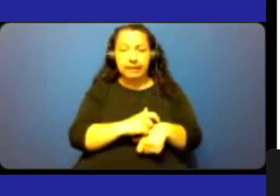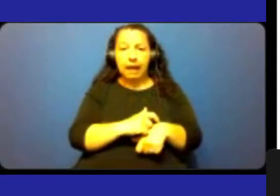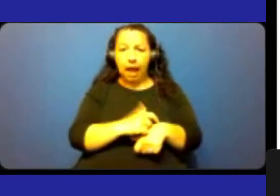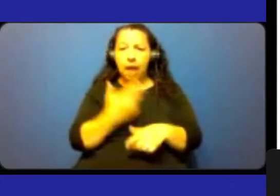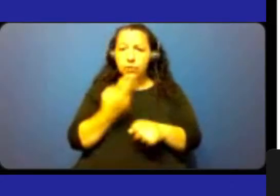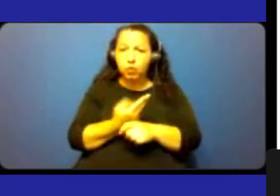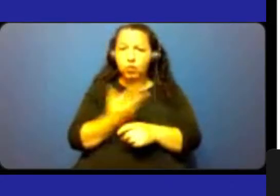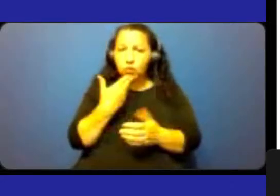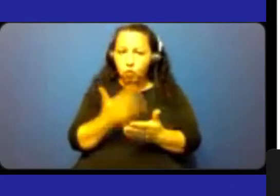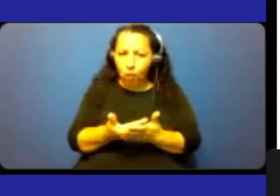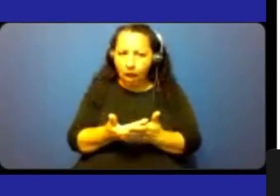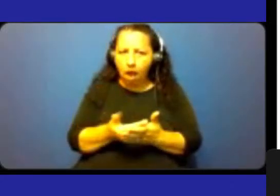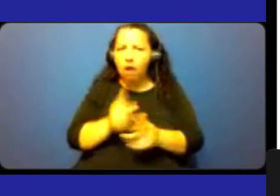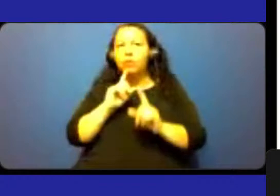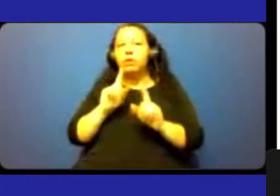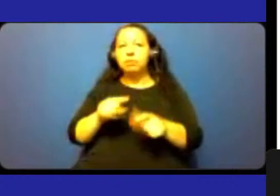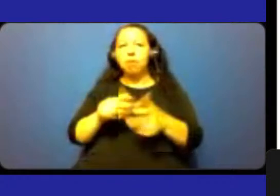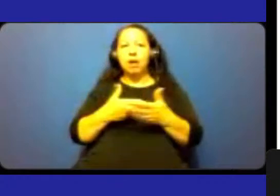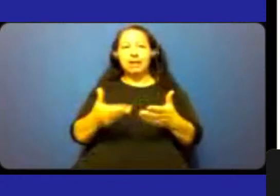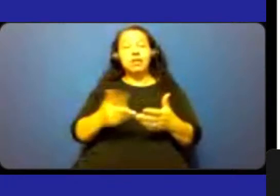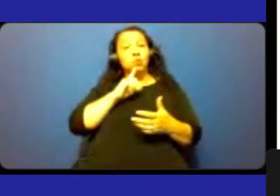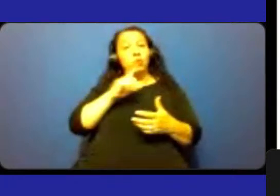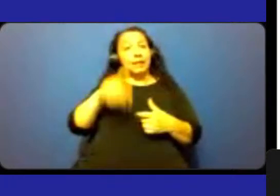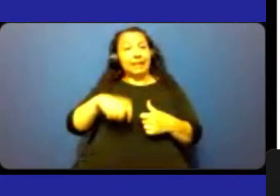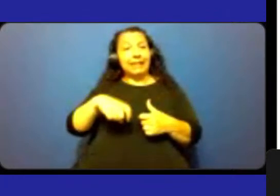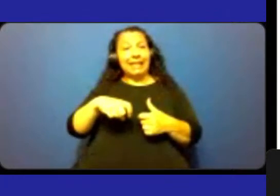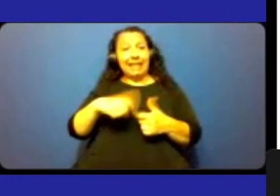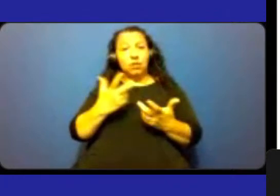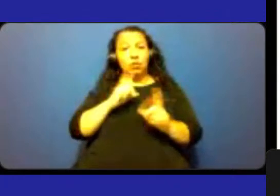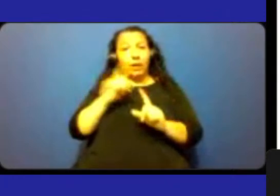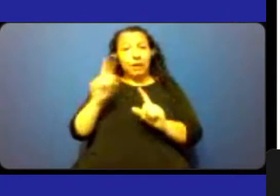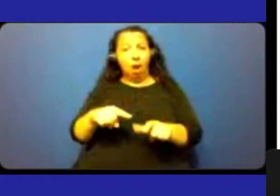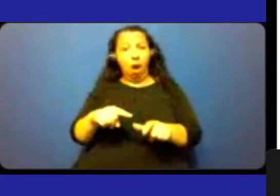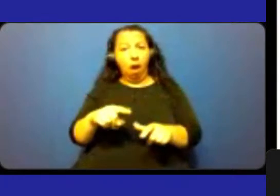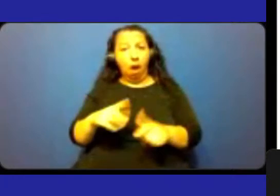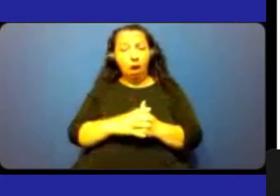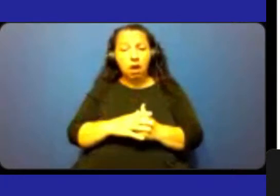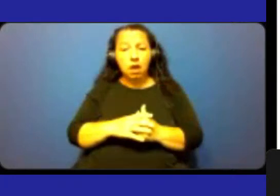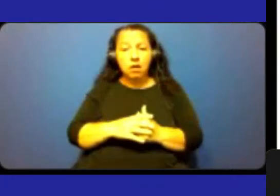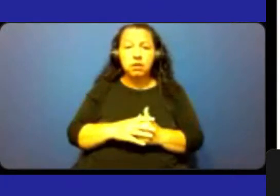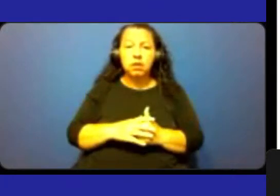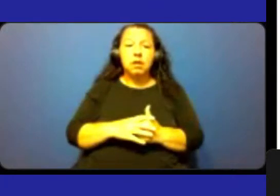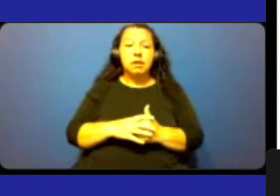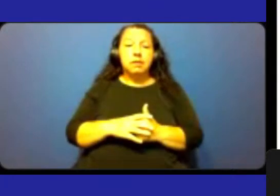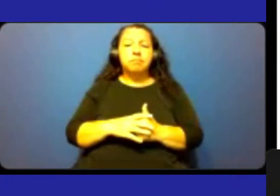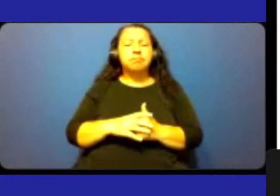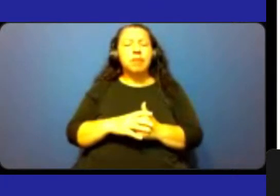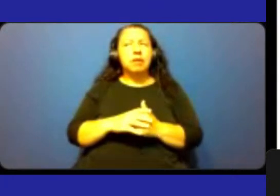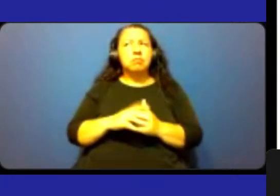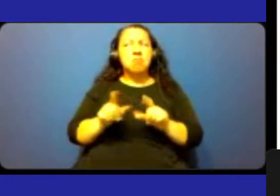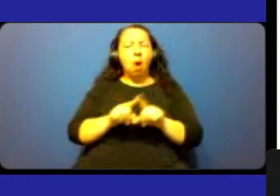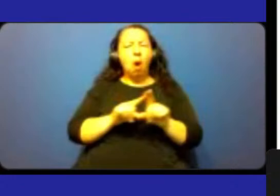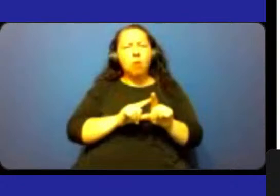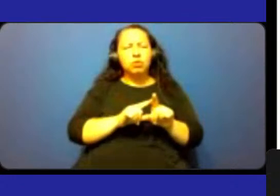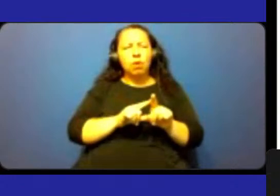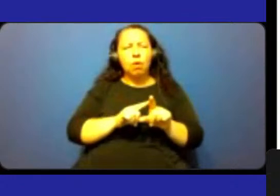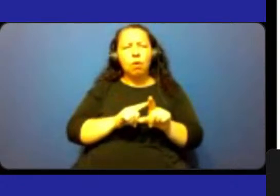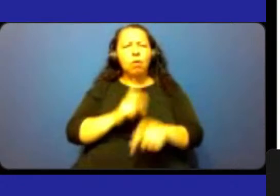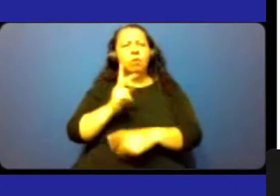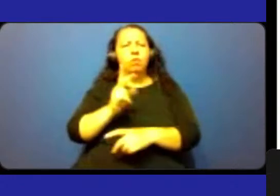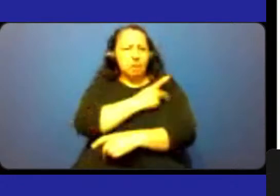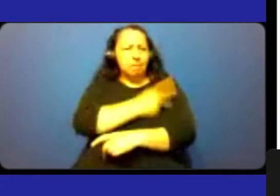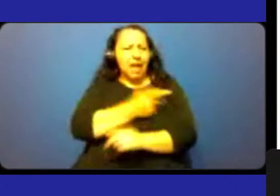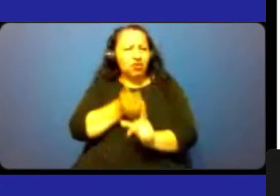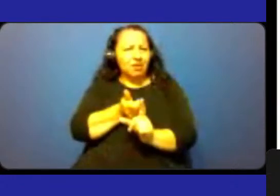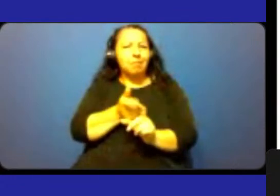in responding to things that they really need to be responding to, but also that a patient gets